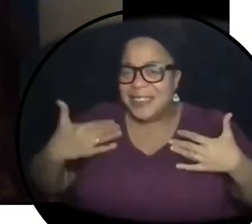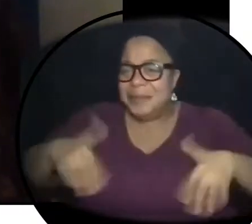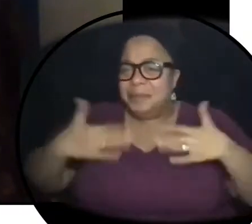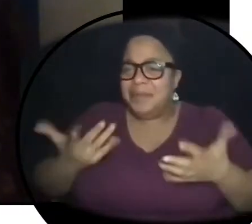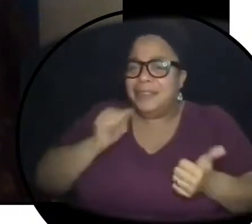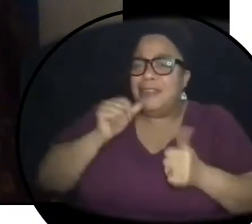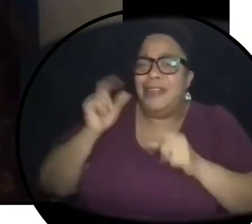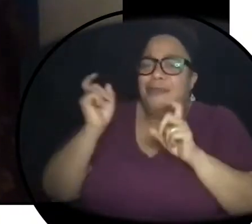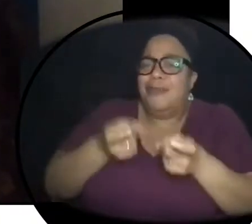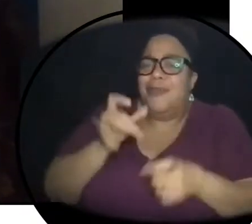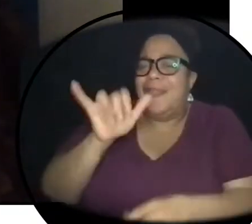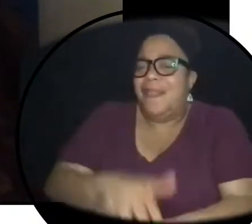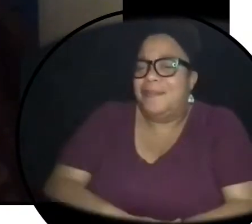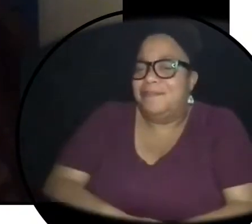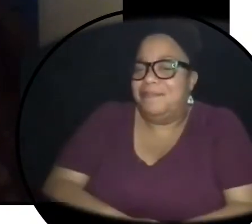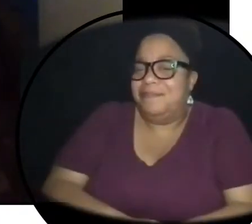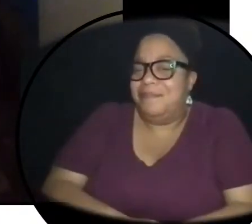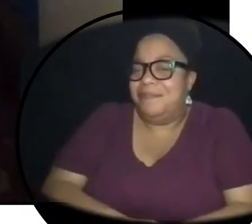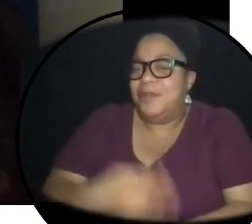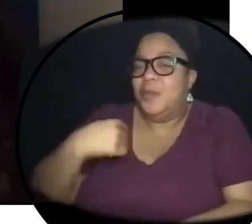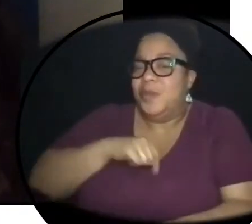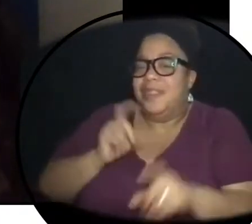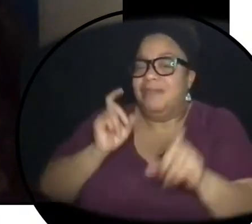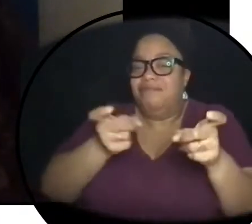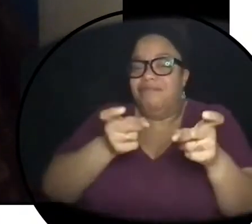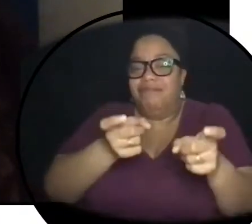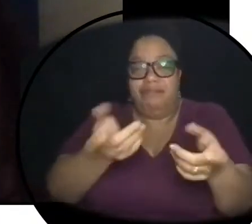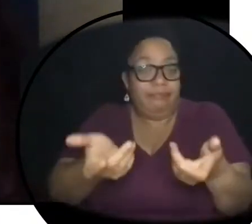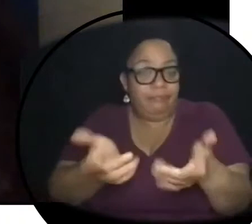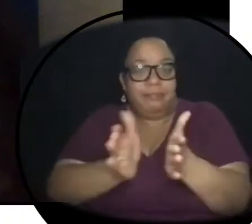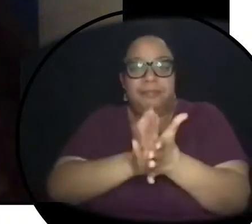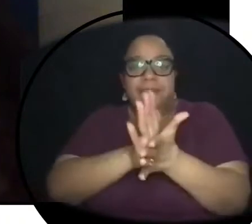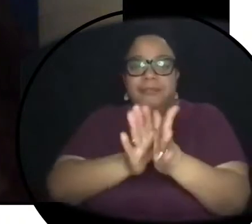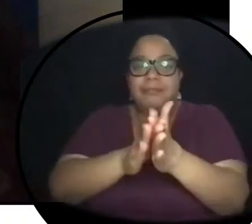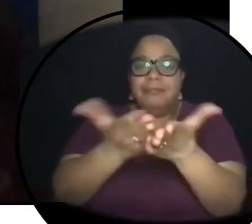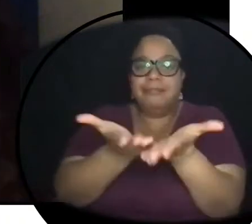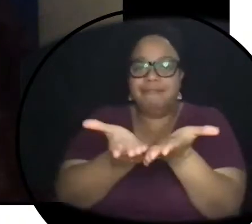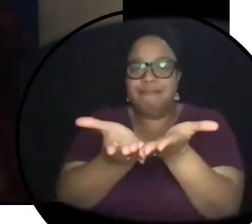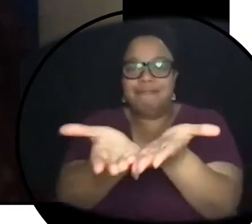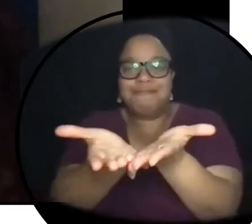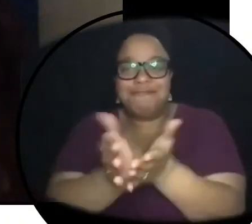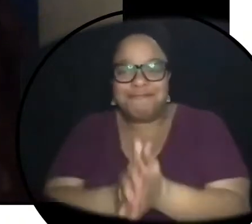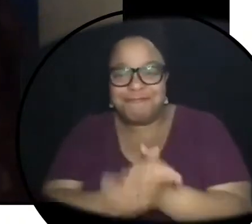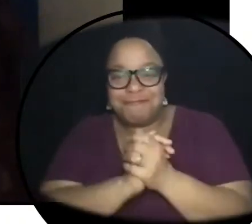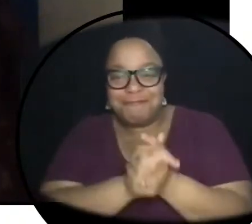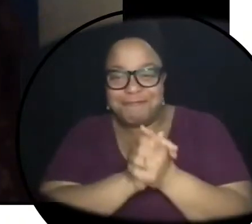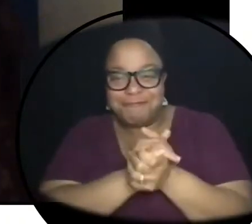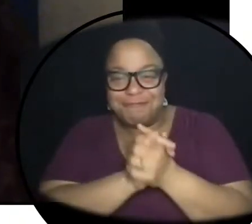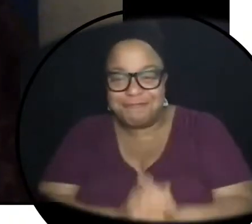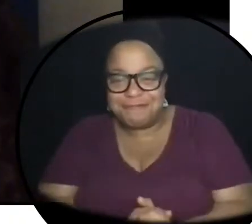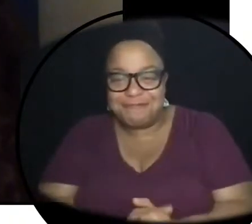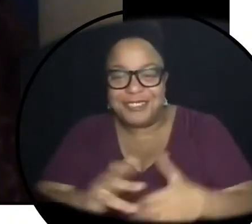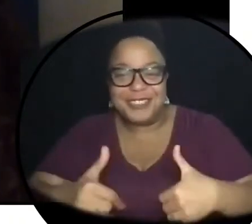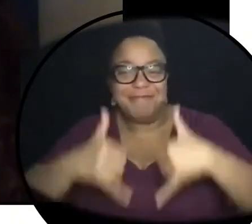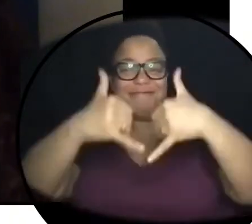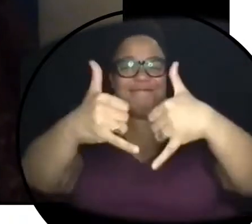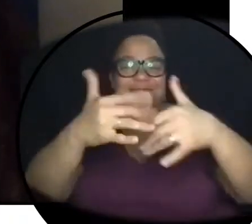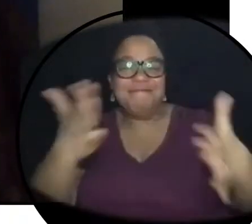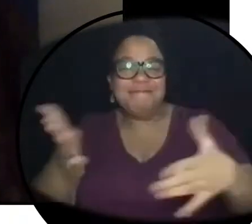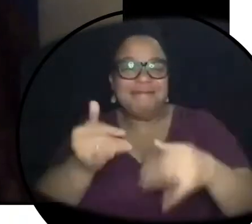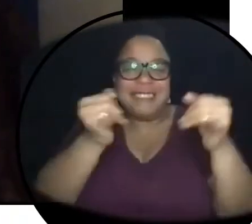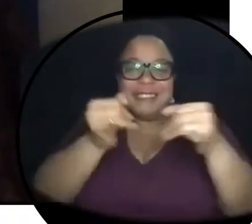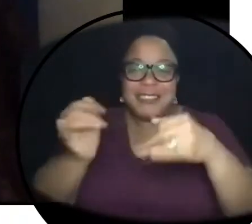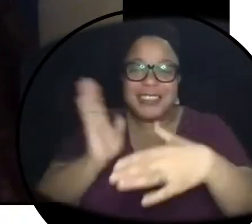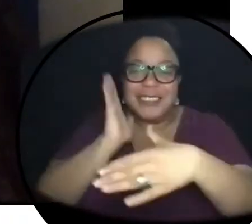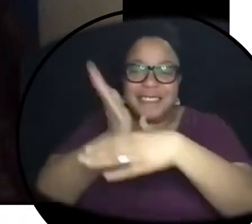we can build this kind of transnational communities that we're striving to build. We can't build those by staying in our own corners. We